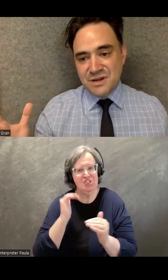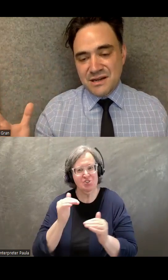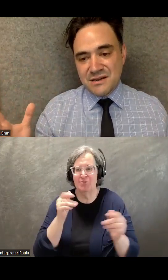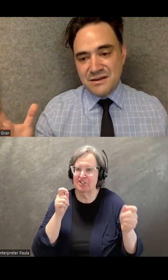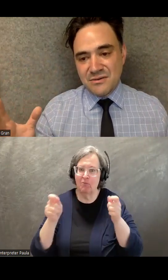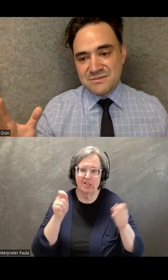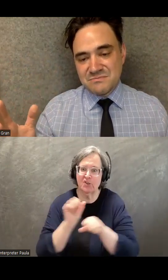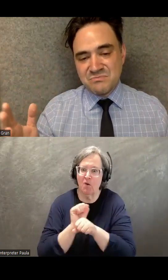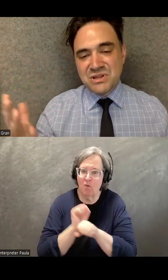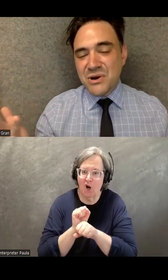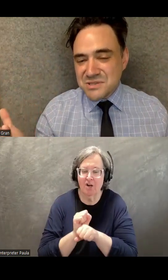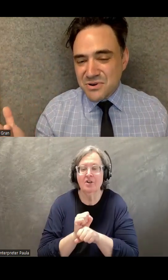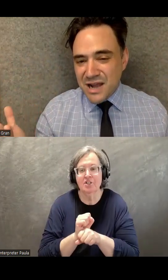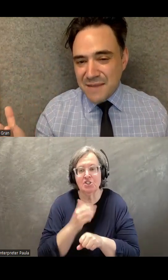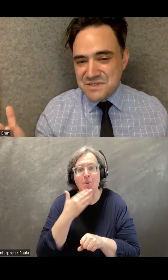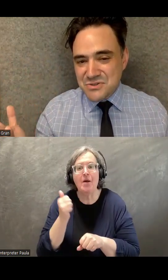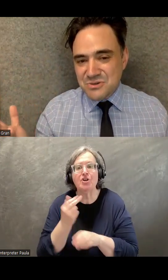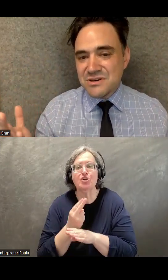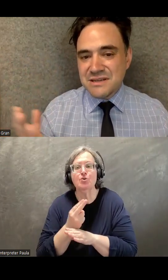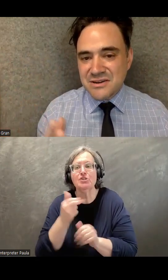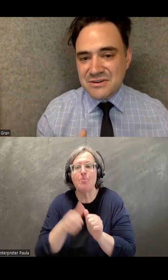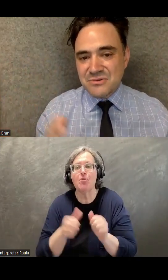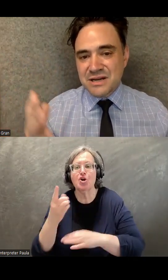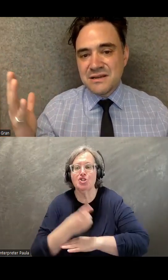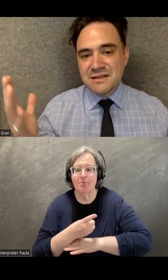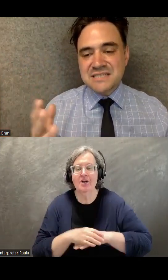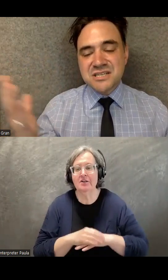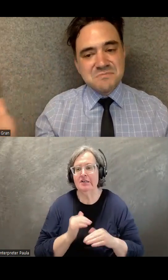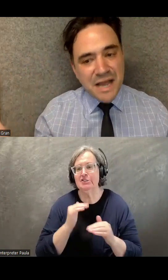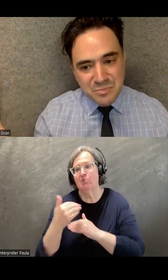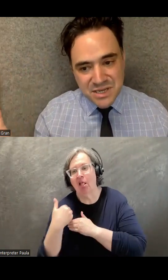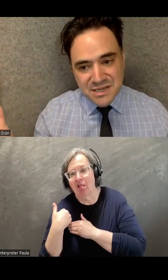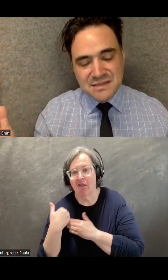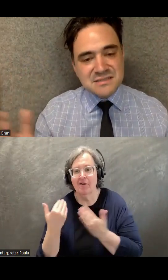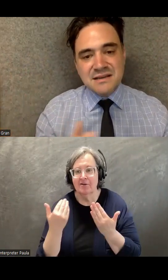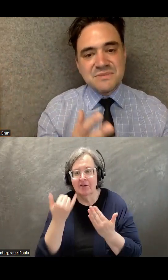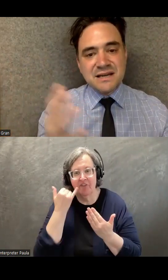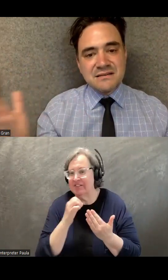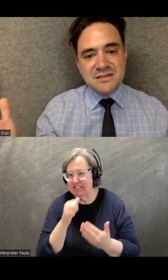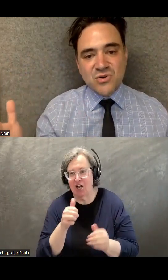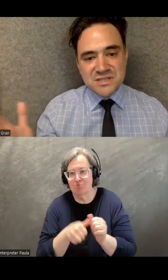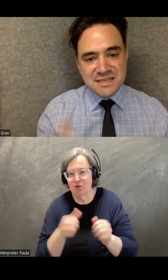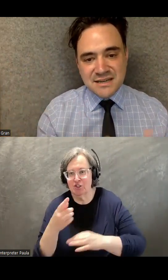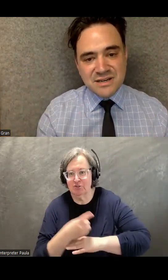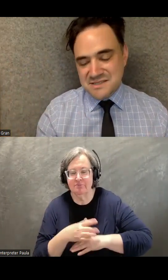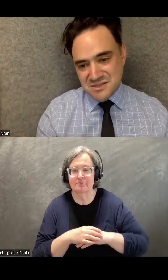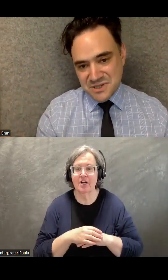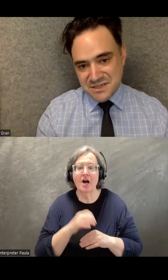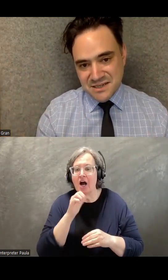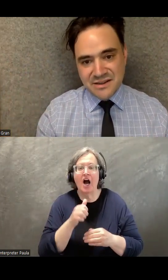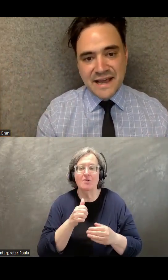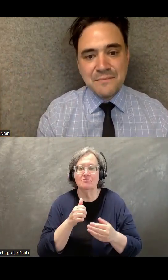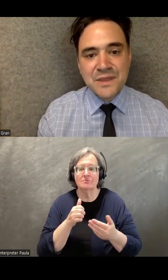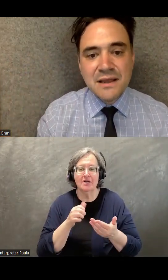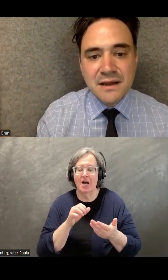administrative bloat, perhaps is the word. I don't want to, that's just my opinion. It's not endorsing anyone else's